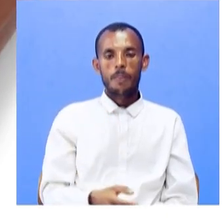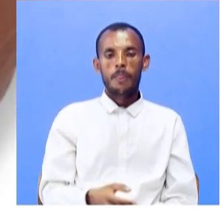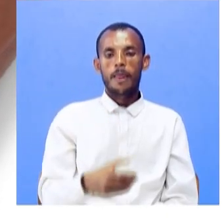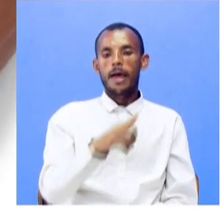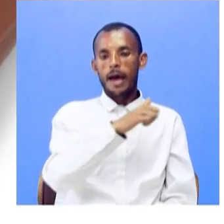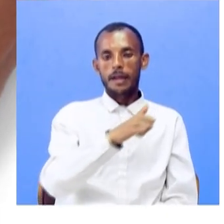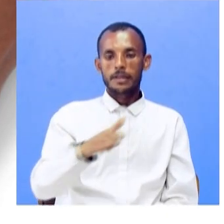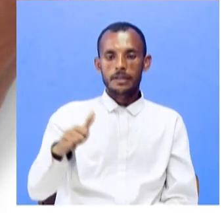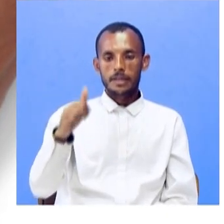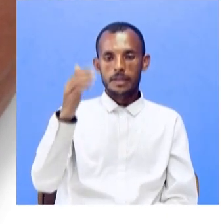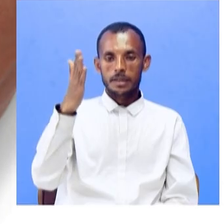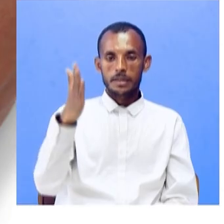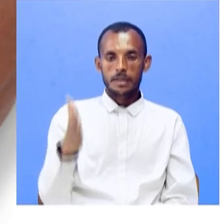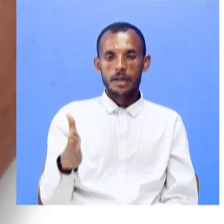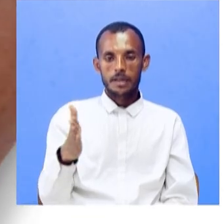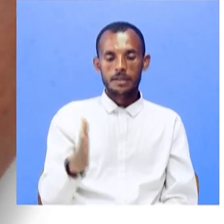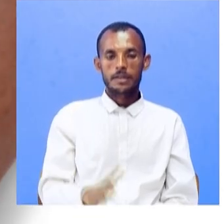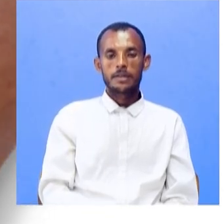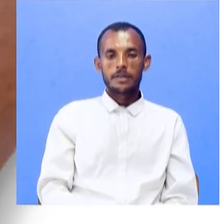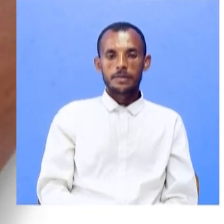adjacent sides,